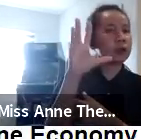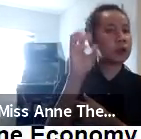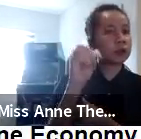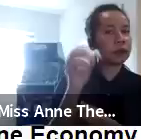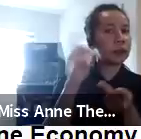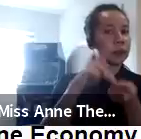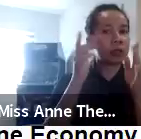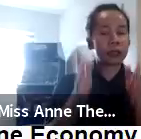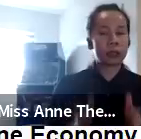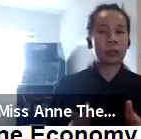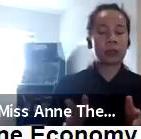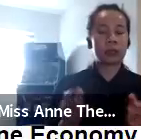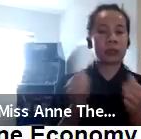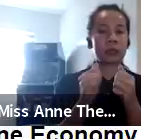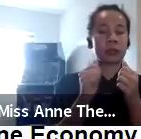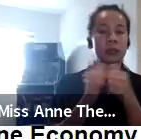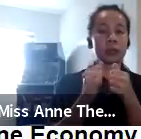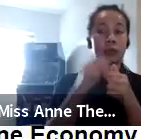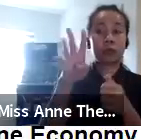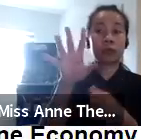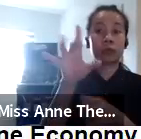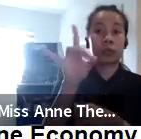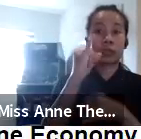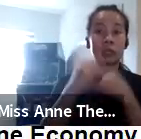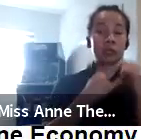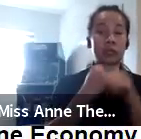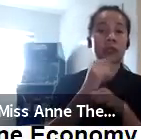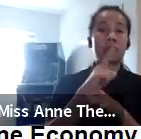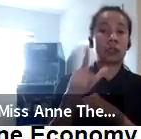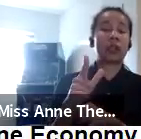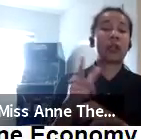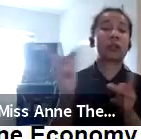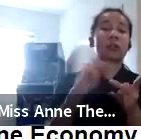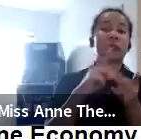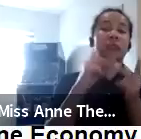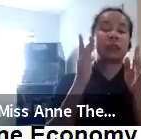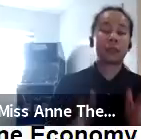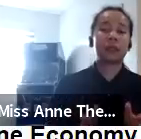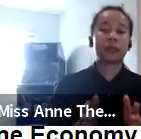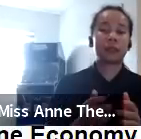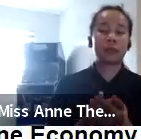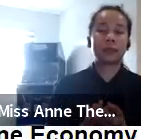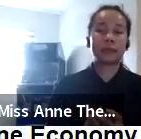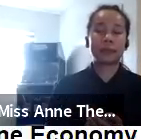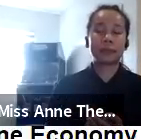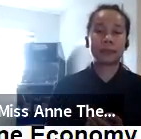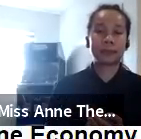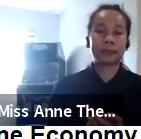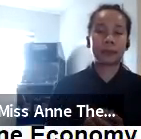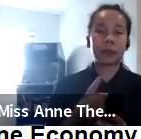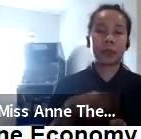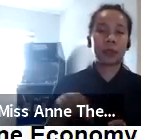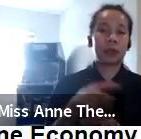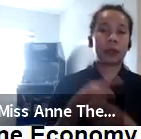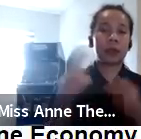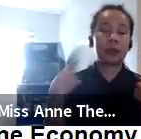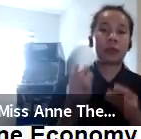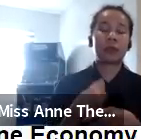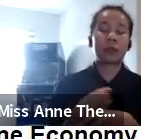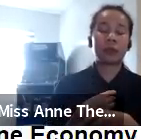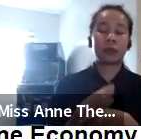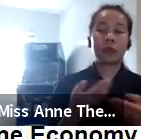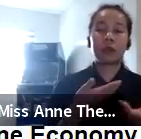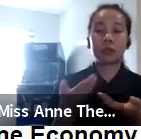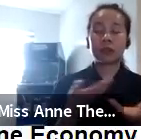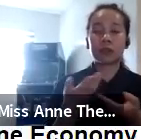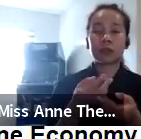participants with 48 international participants. We have conducted regional AIBs, as I